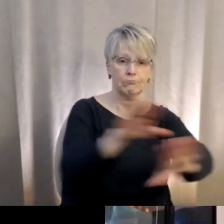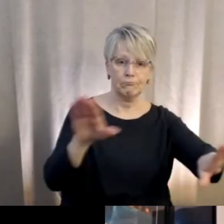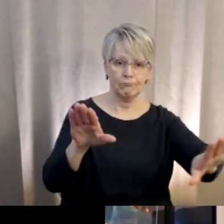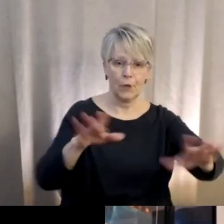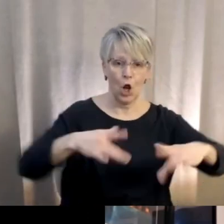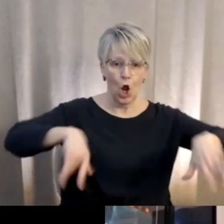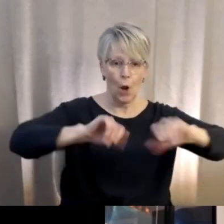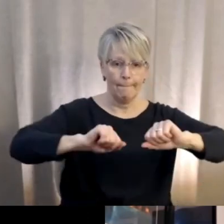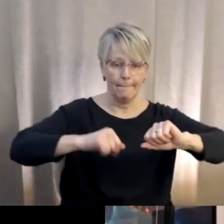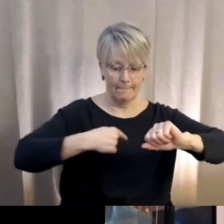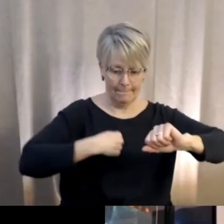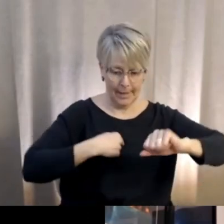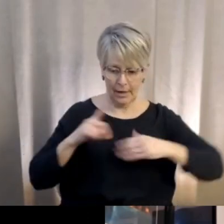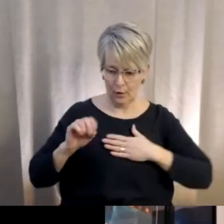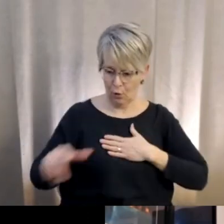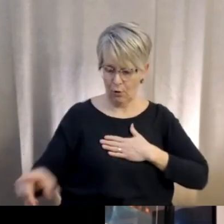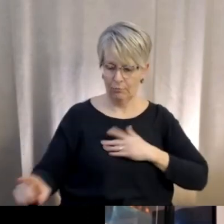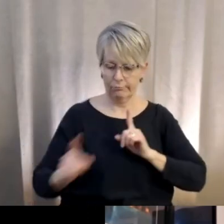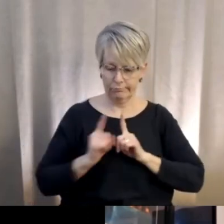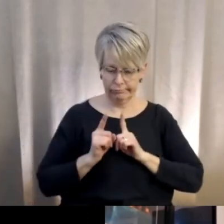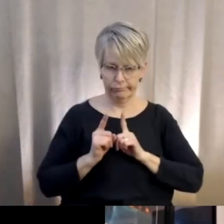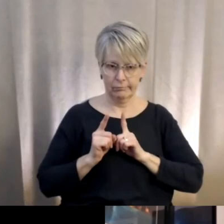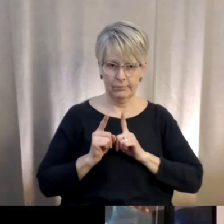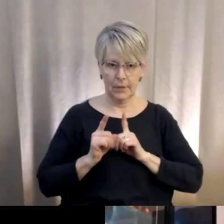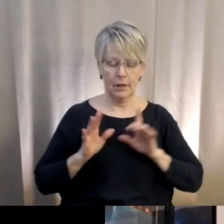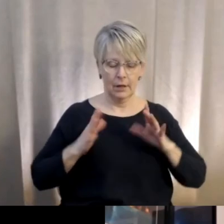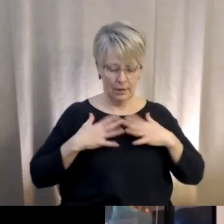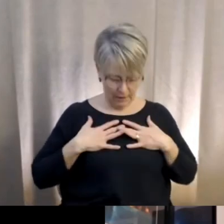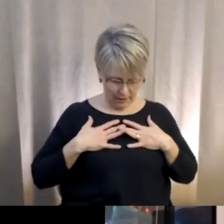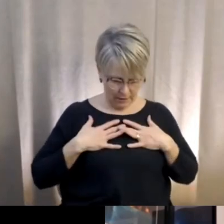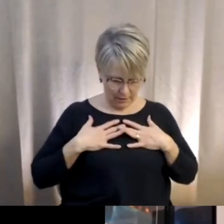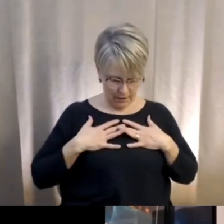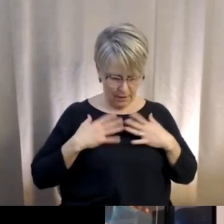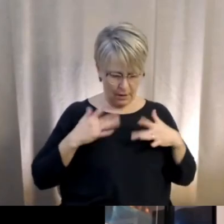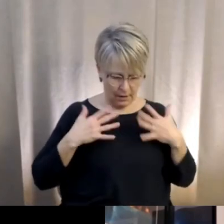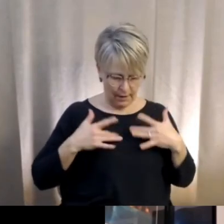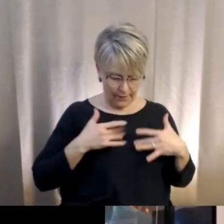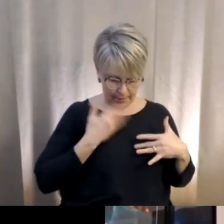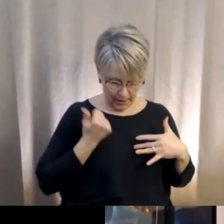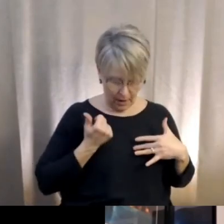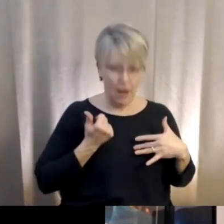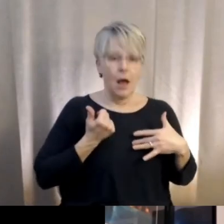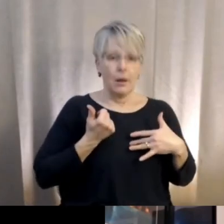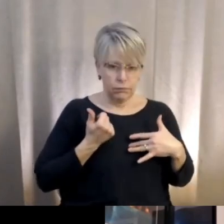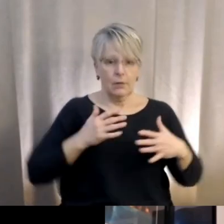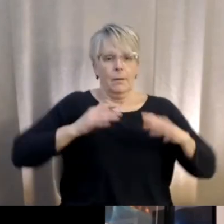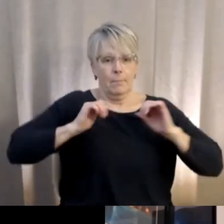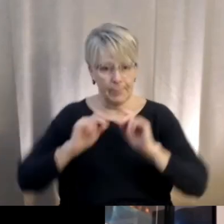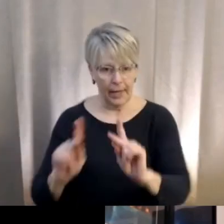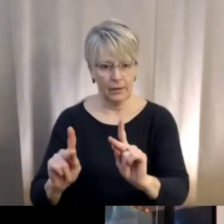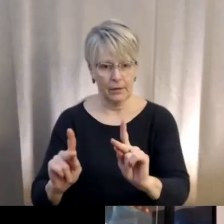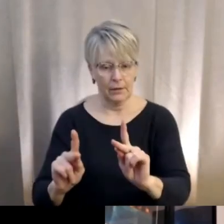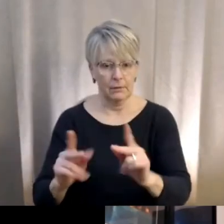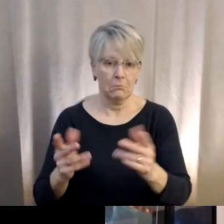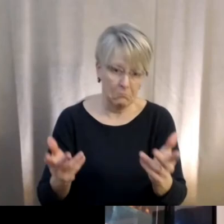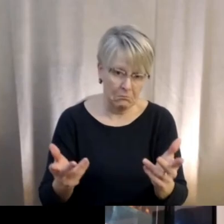and my dog, and I just need some time to kind of recharge for a quick moment. So that might be another consideration if